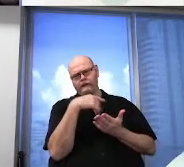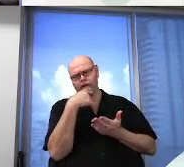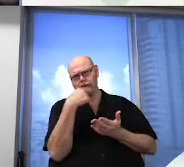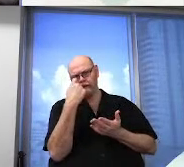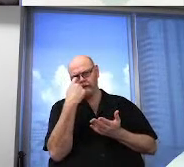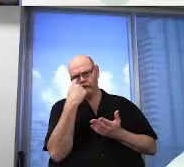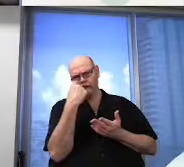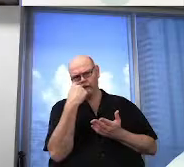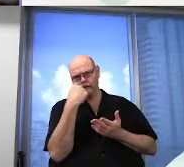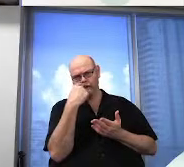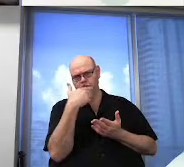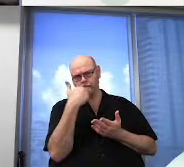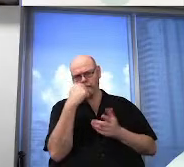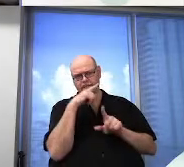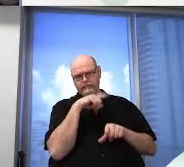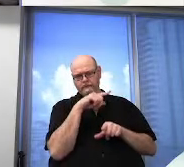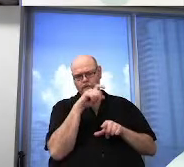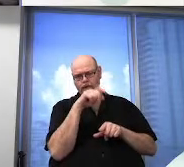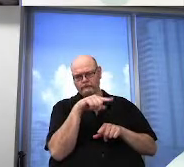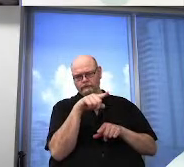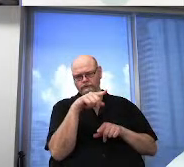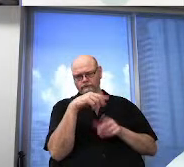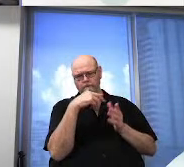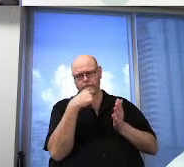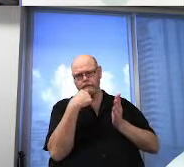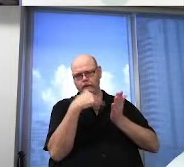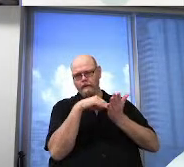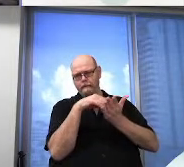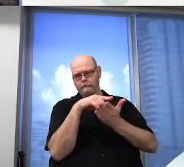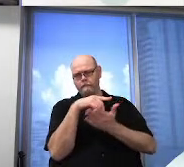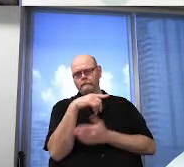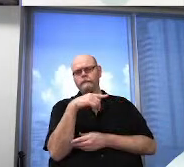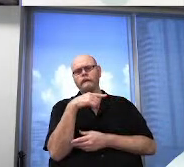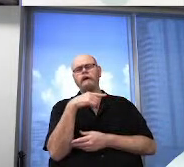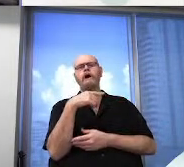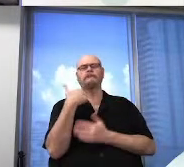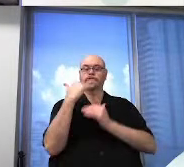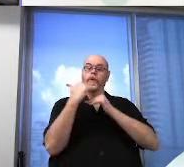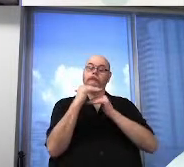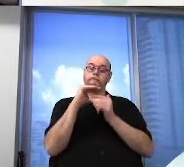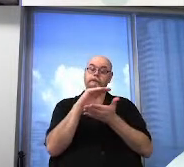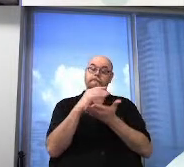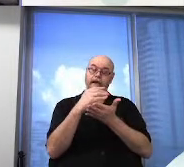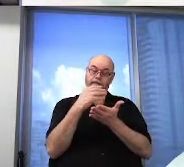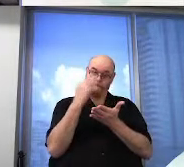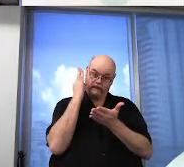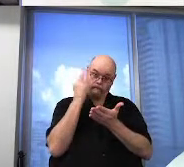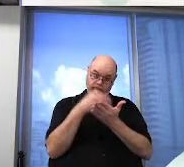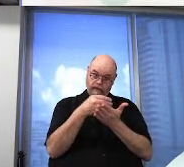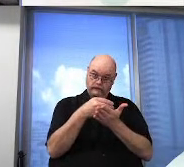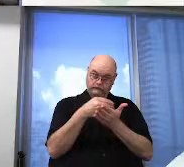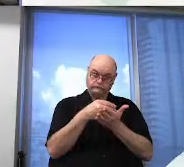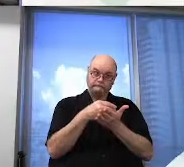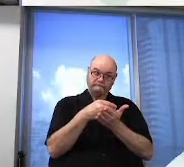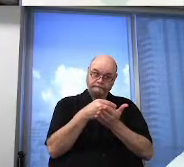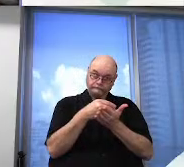the question? I'm trying to understand how to best answer your question in regards to this. So there's a limited amount of federal funds Yep.